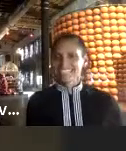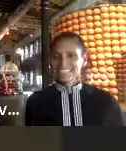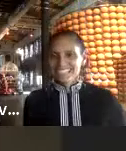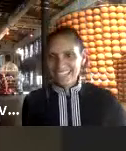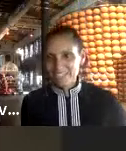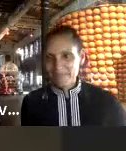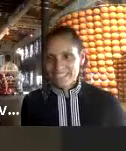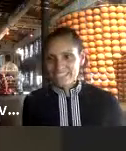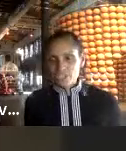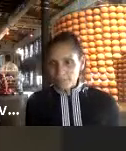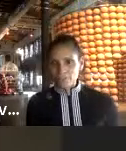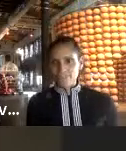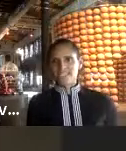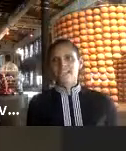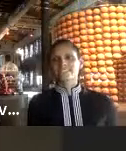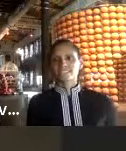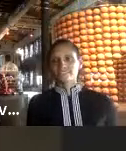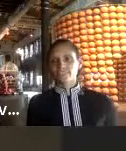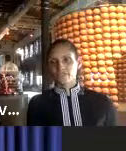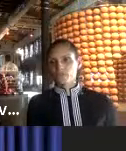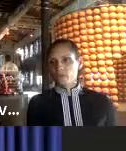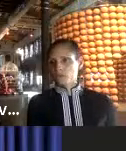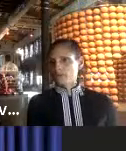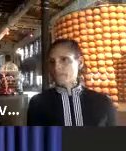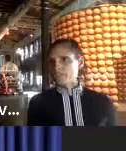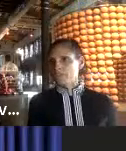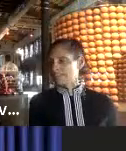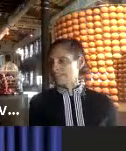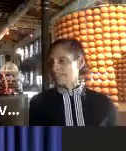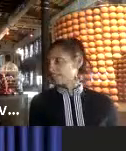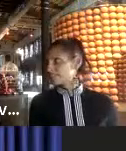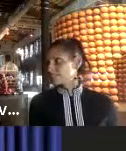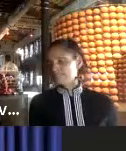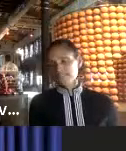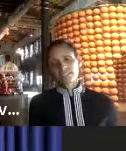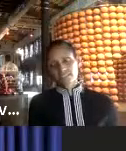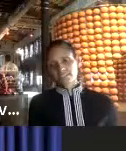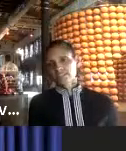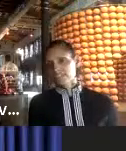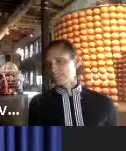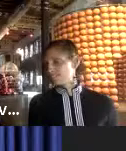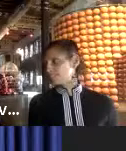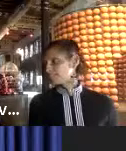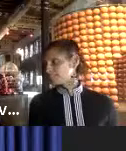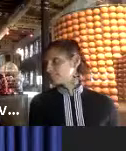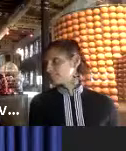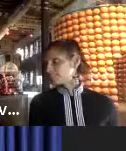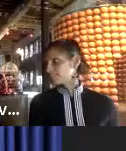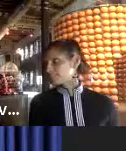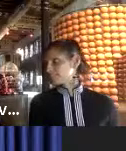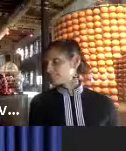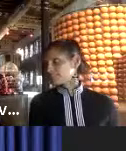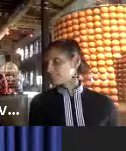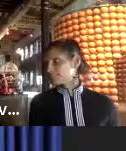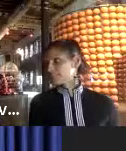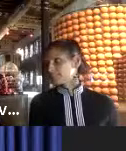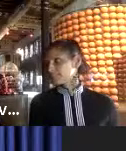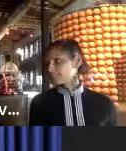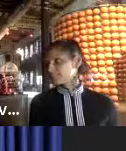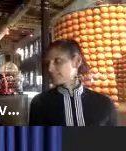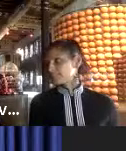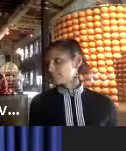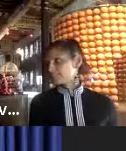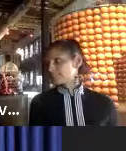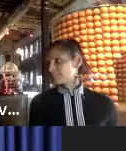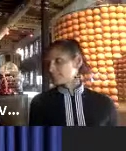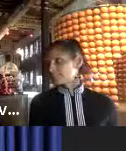mean, it's such a perfect title for what we're doing here. Yeah, it just seemed like the, you know, bring